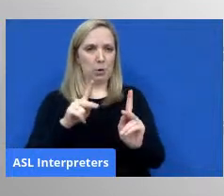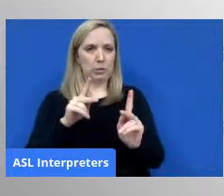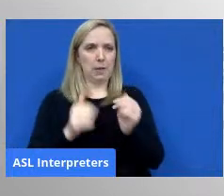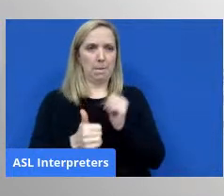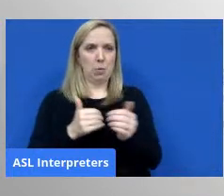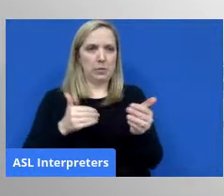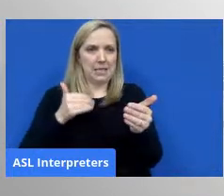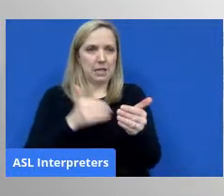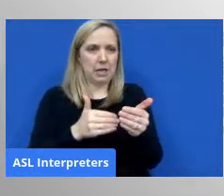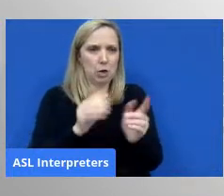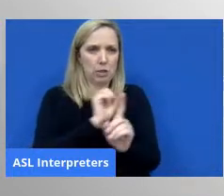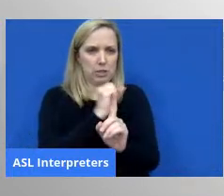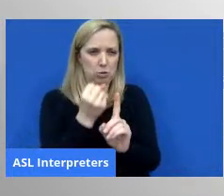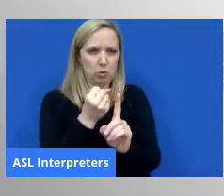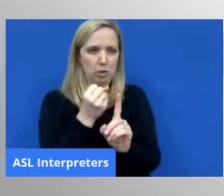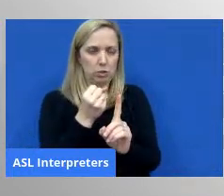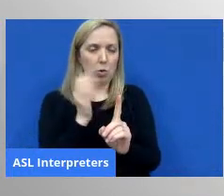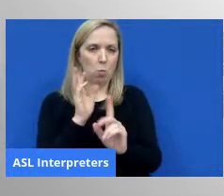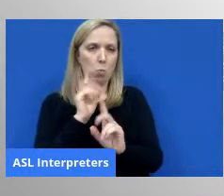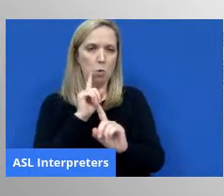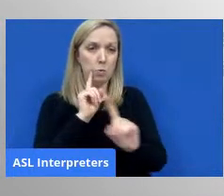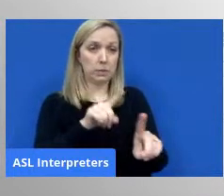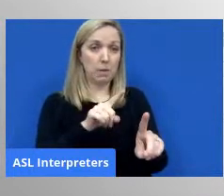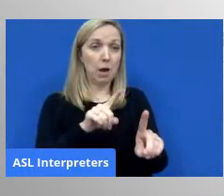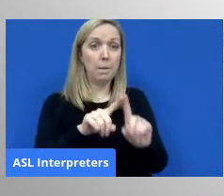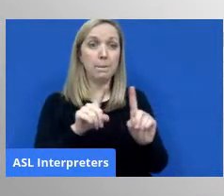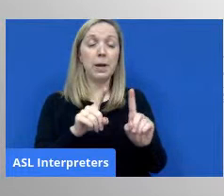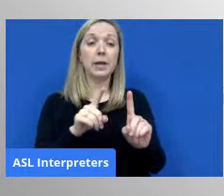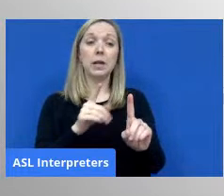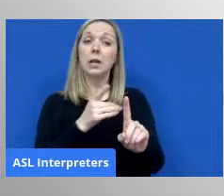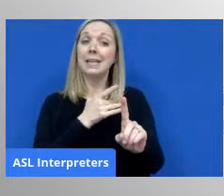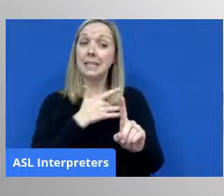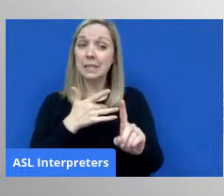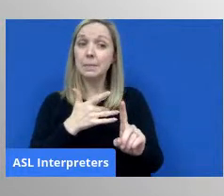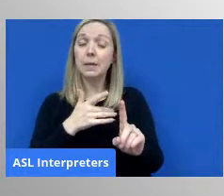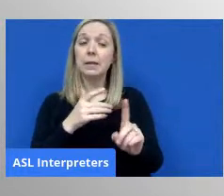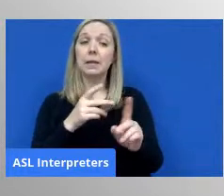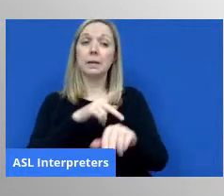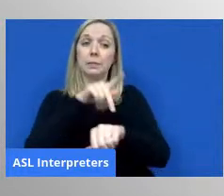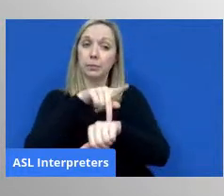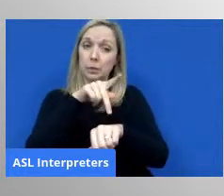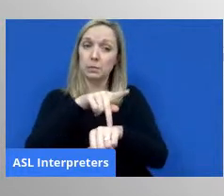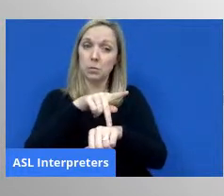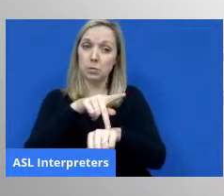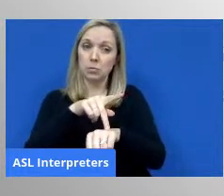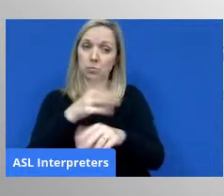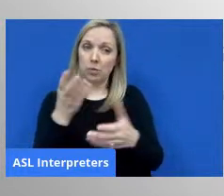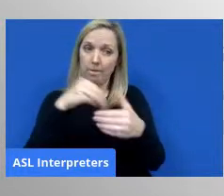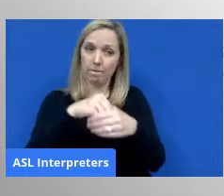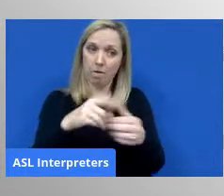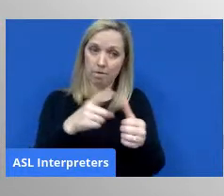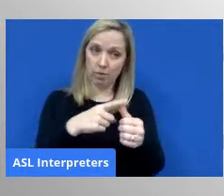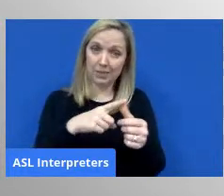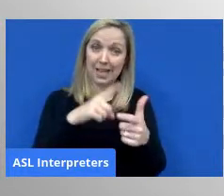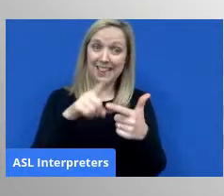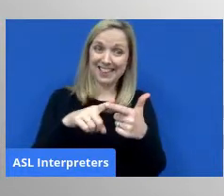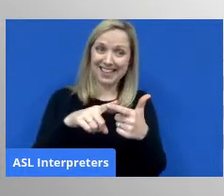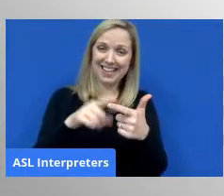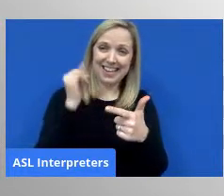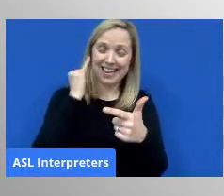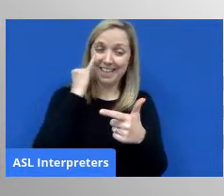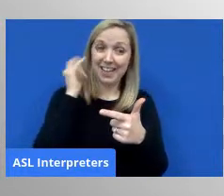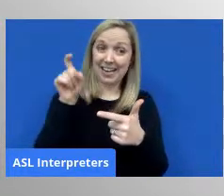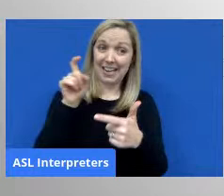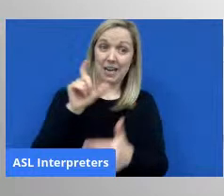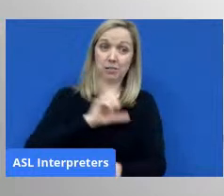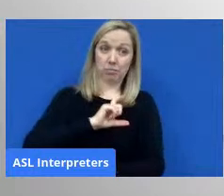other cases, administrators handle it first, and then they will engage the support of a law enforcement officer if deemed